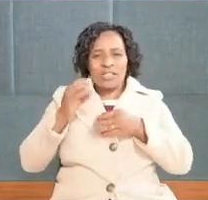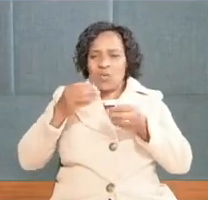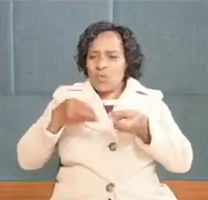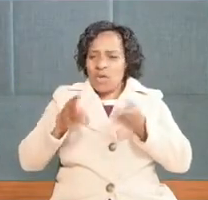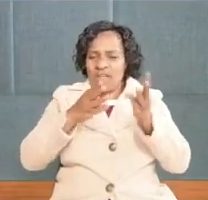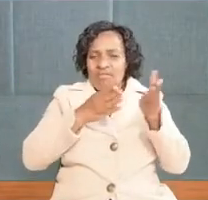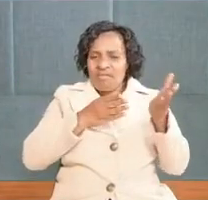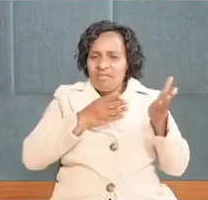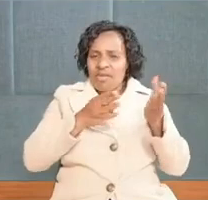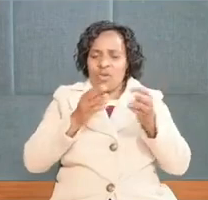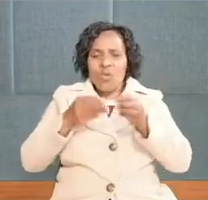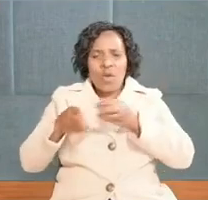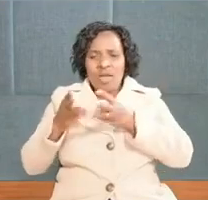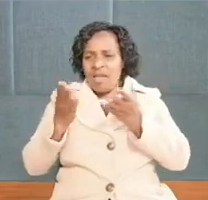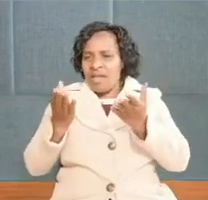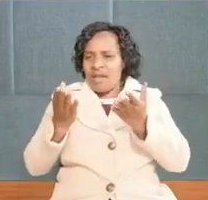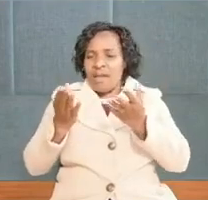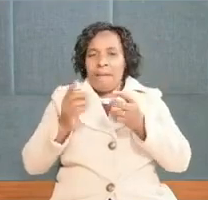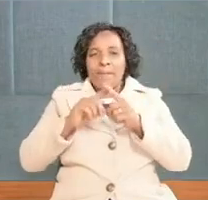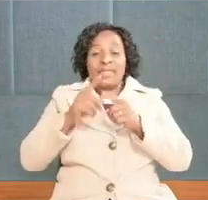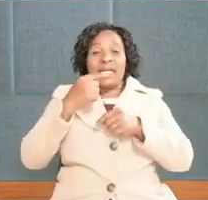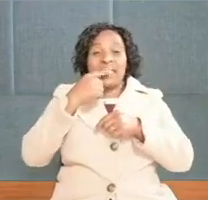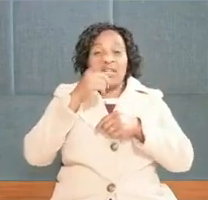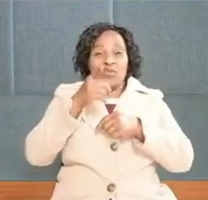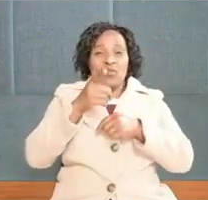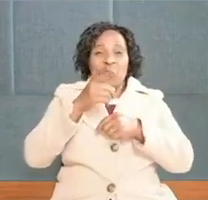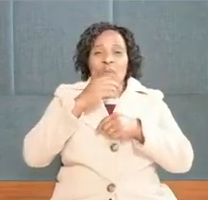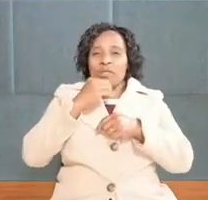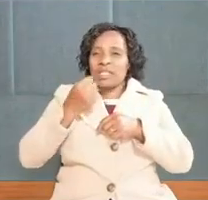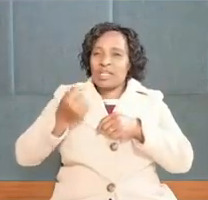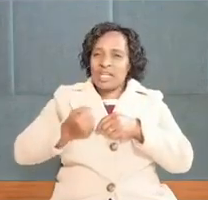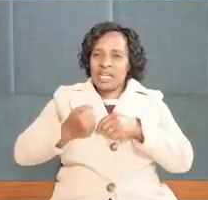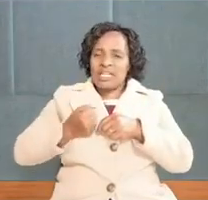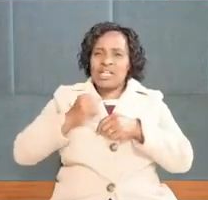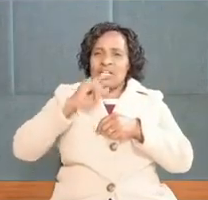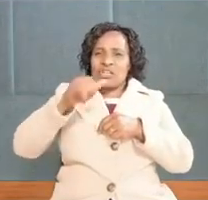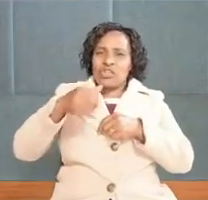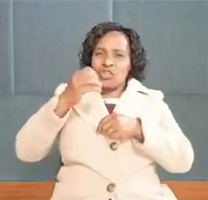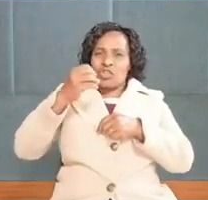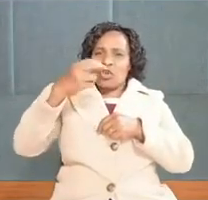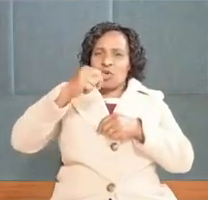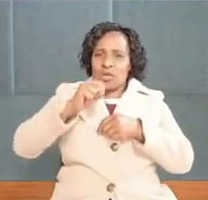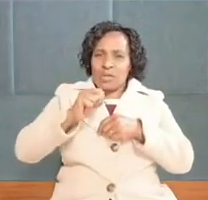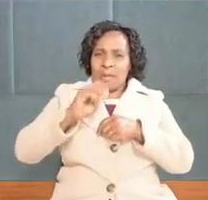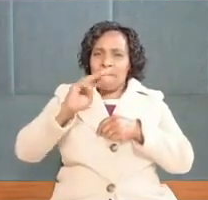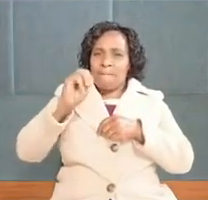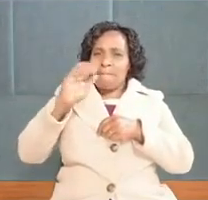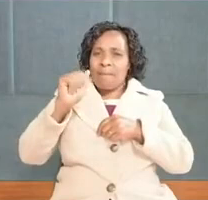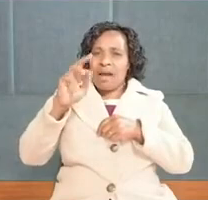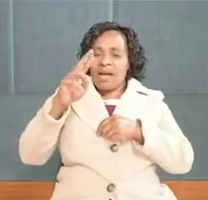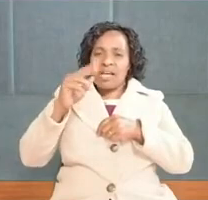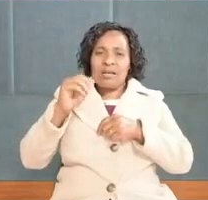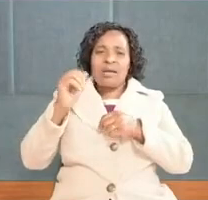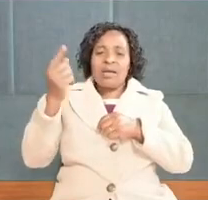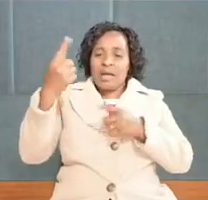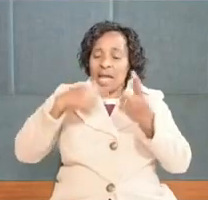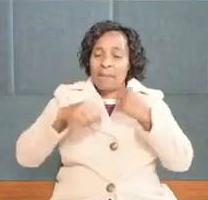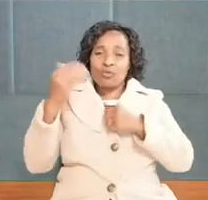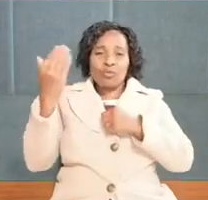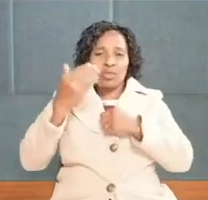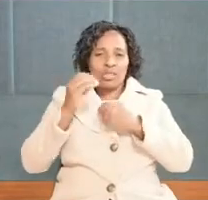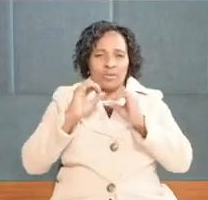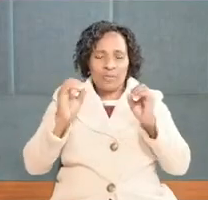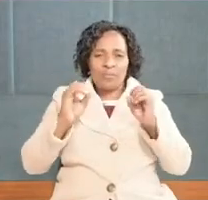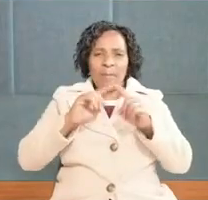No, that way. I tell you what, boys and girls, John Mark did not come with us to Antioch to preach, but